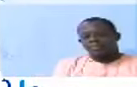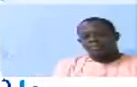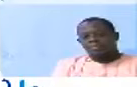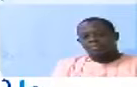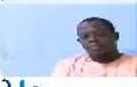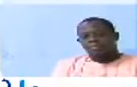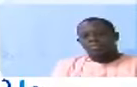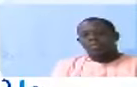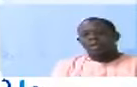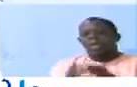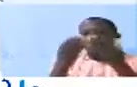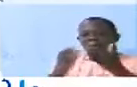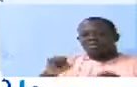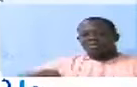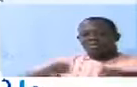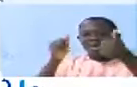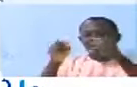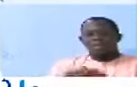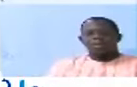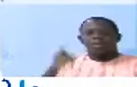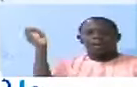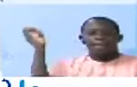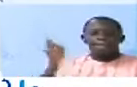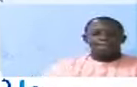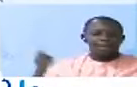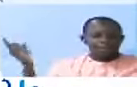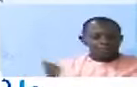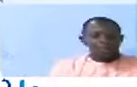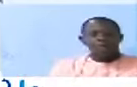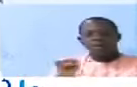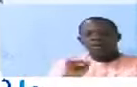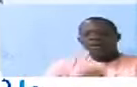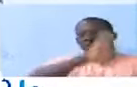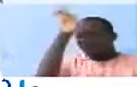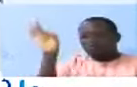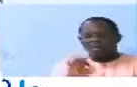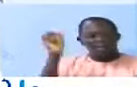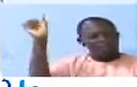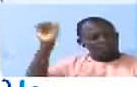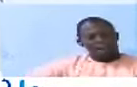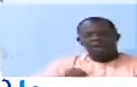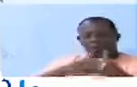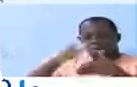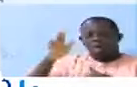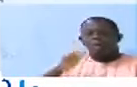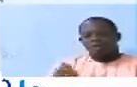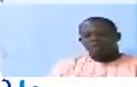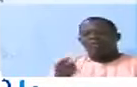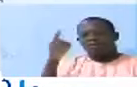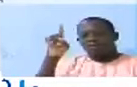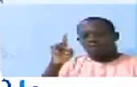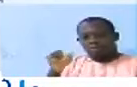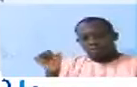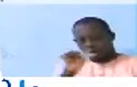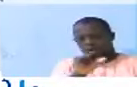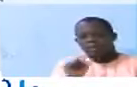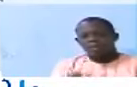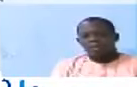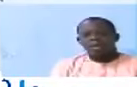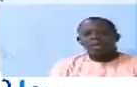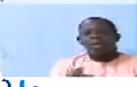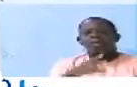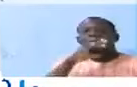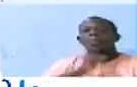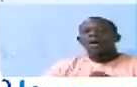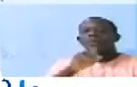beti. They started the beating, which was even worse than the first round. O baba romi alang peru baba la. That